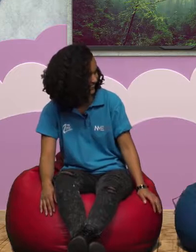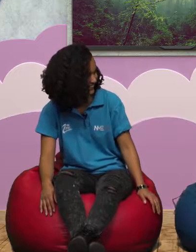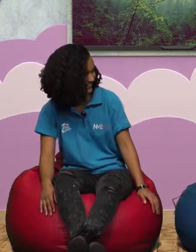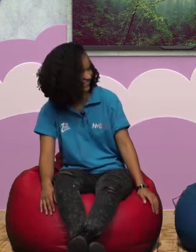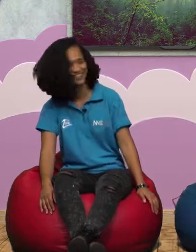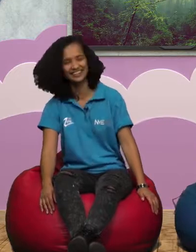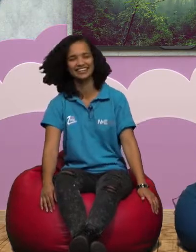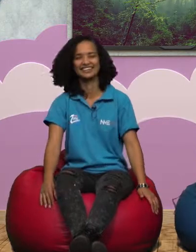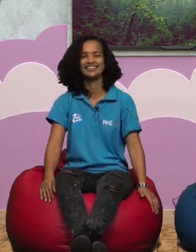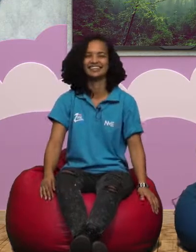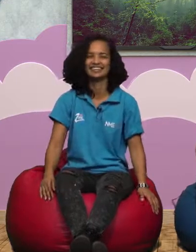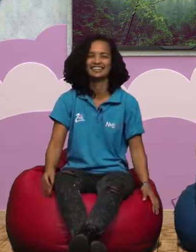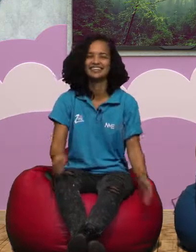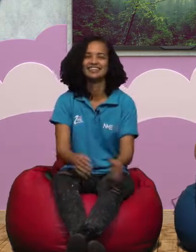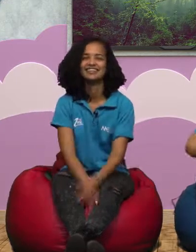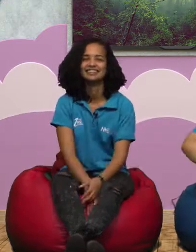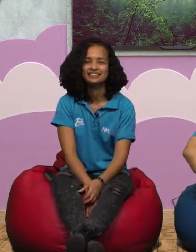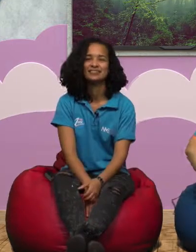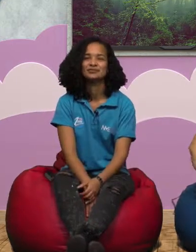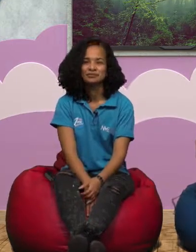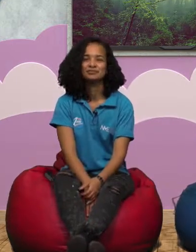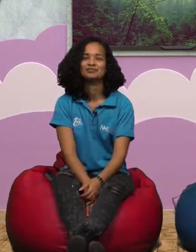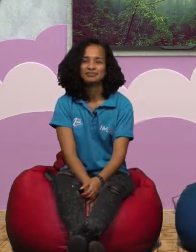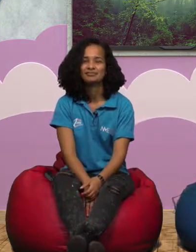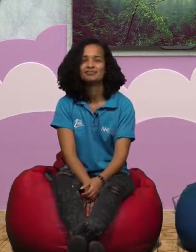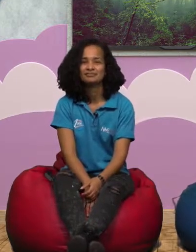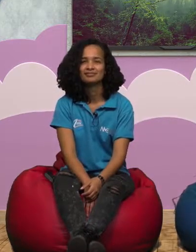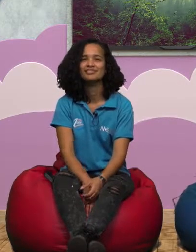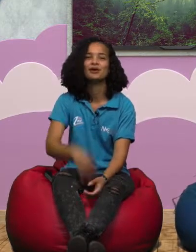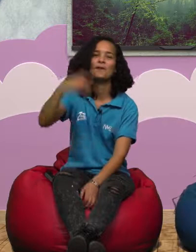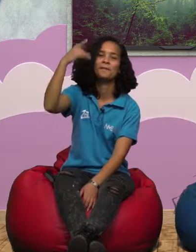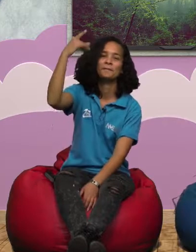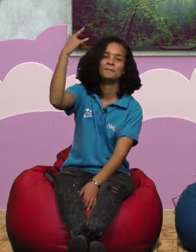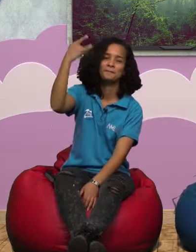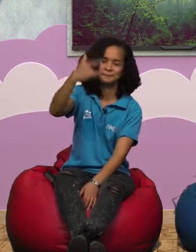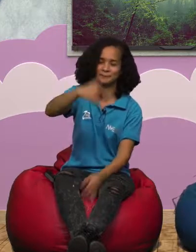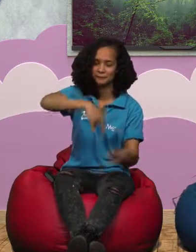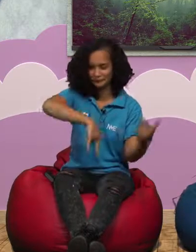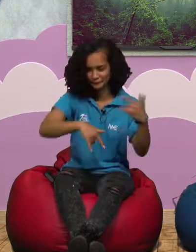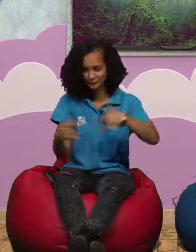So we want to thank Innovations for our beanbag. So if you need anything for your party, please send an email to